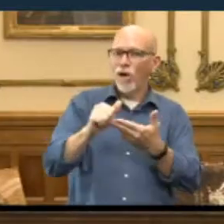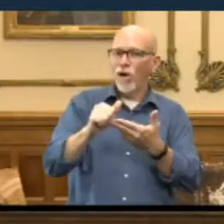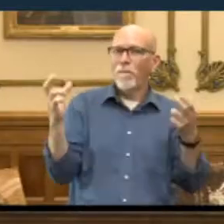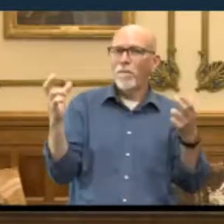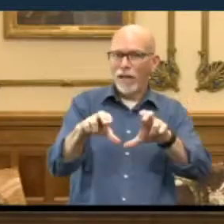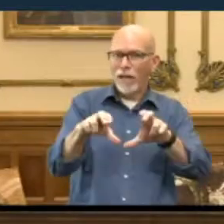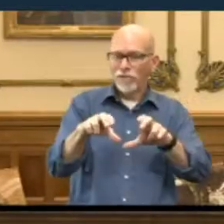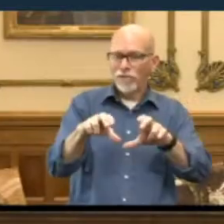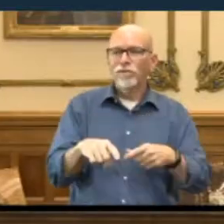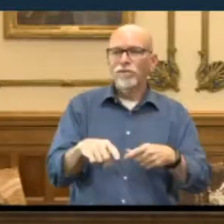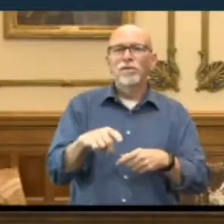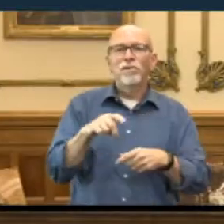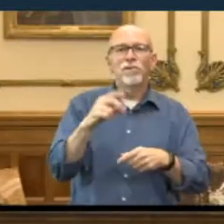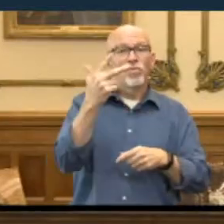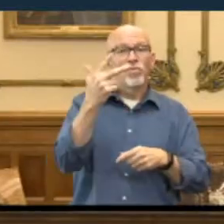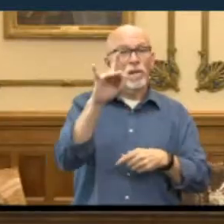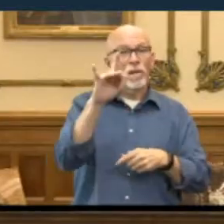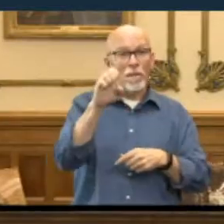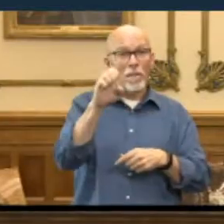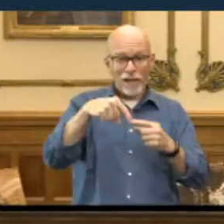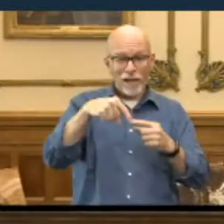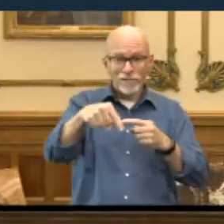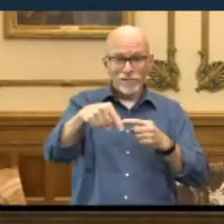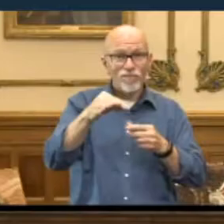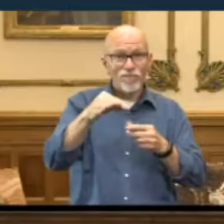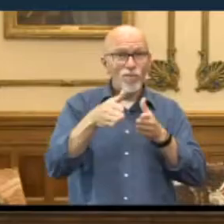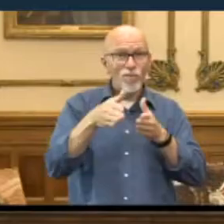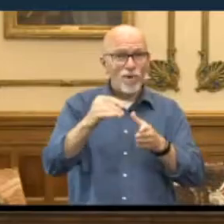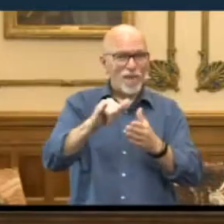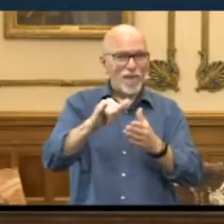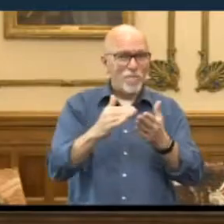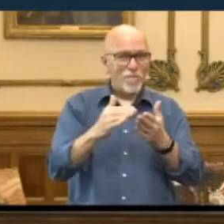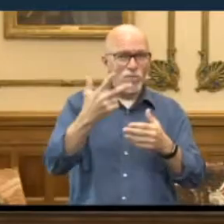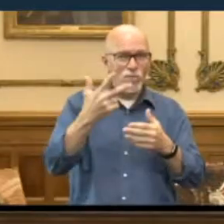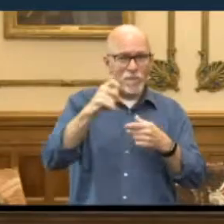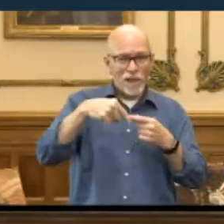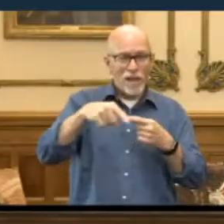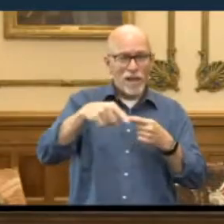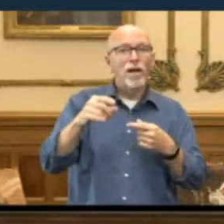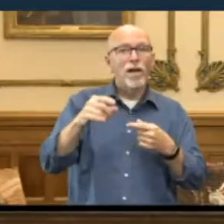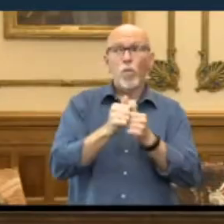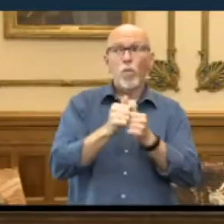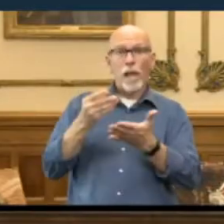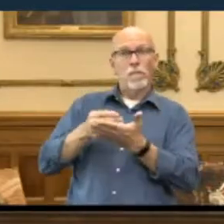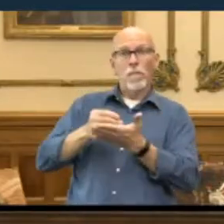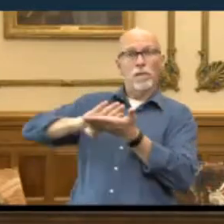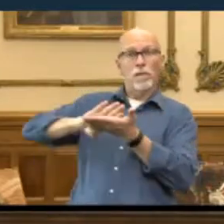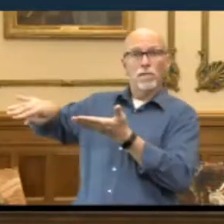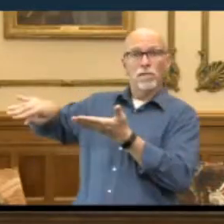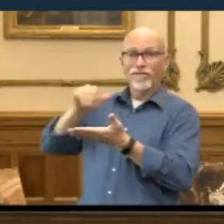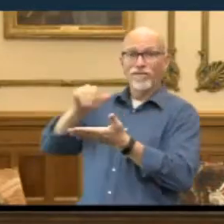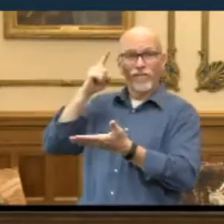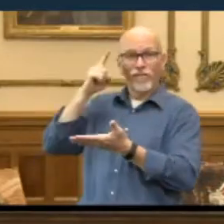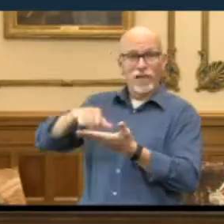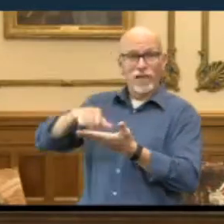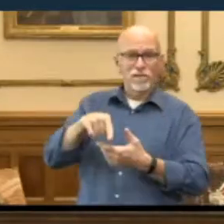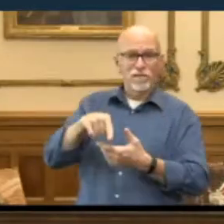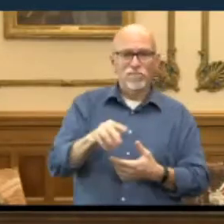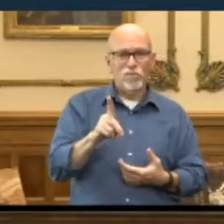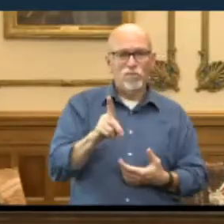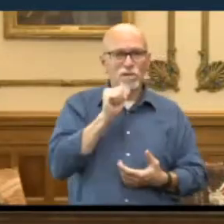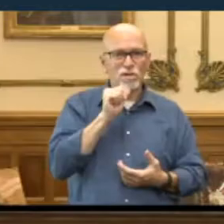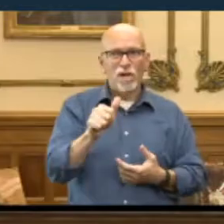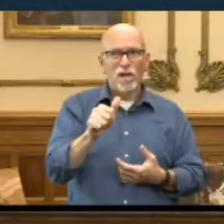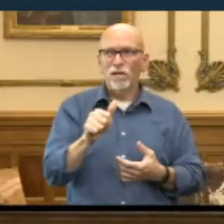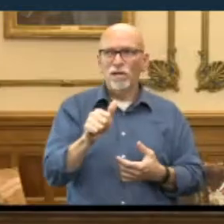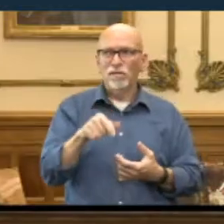program. They had about 3 miles of roadway in the entire community, and without the injection of this $100,000, I don't know that they would have been able to